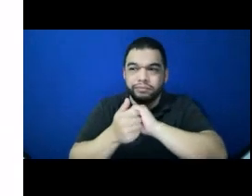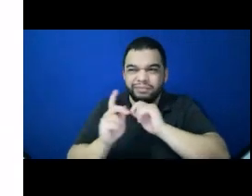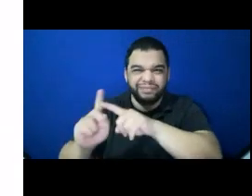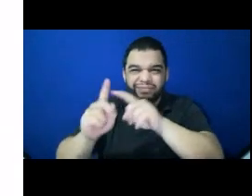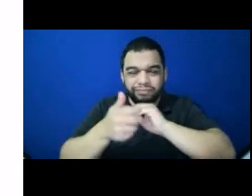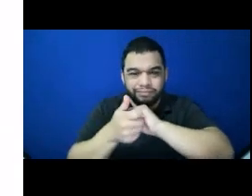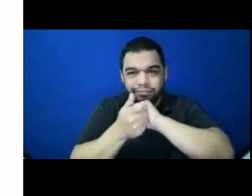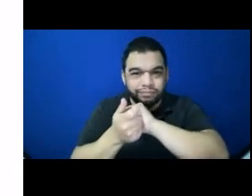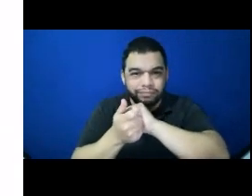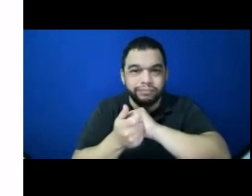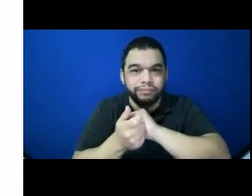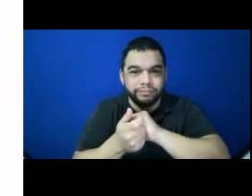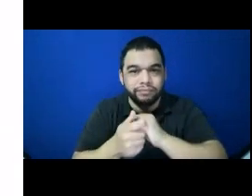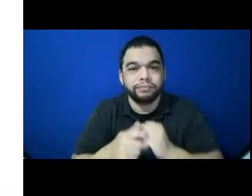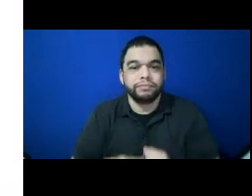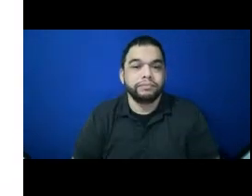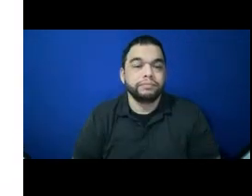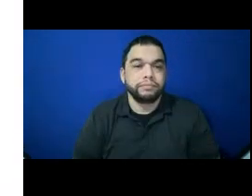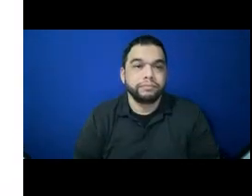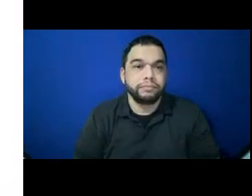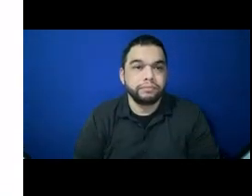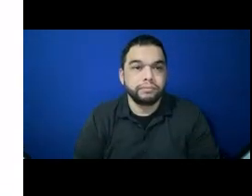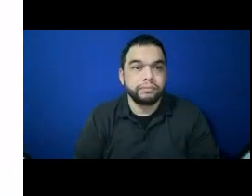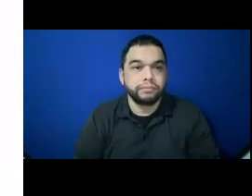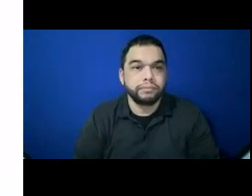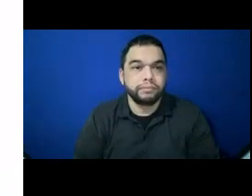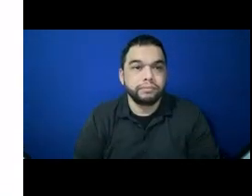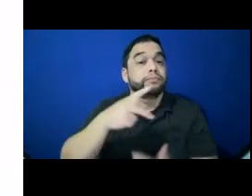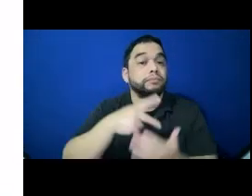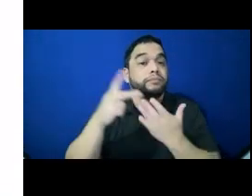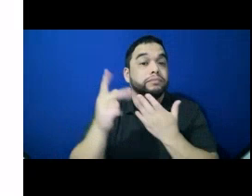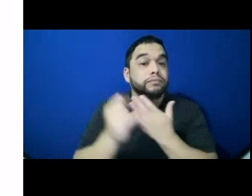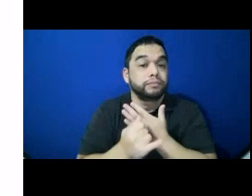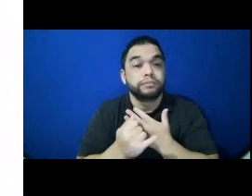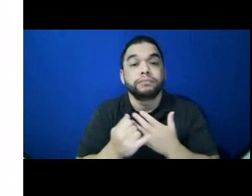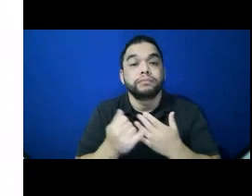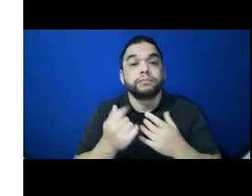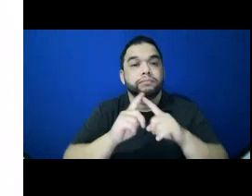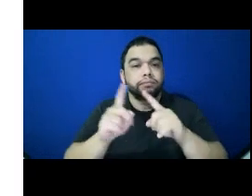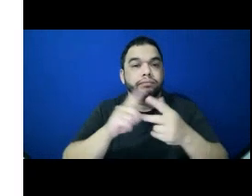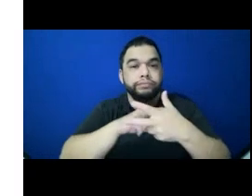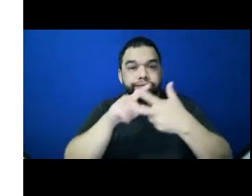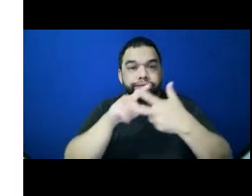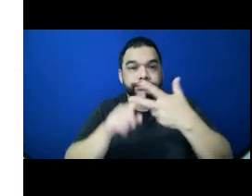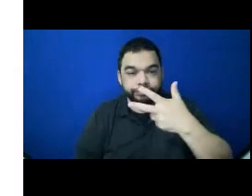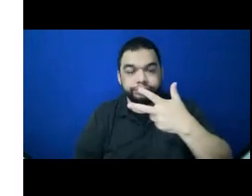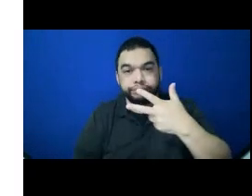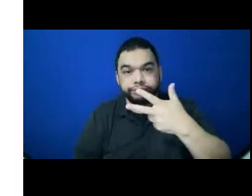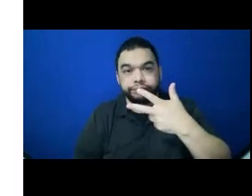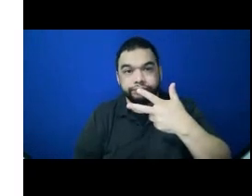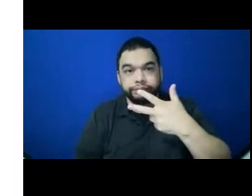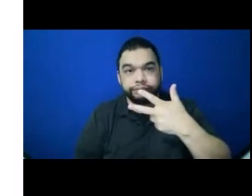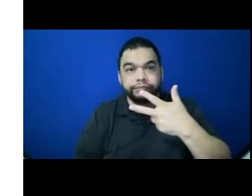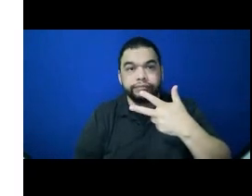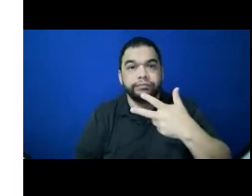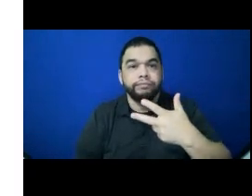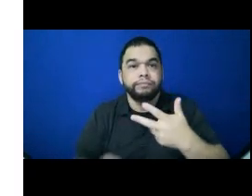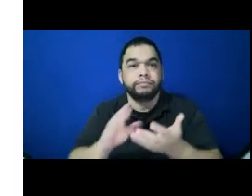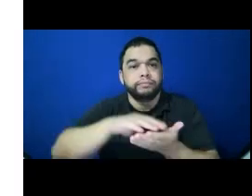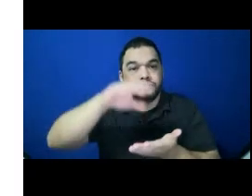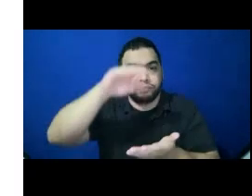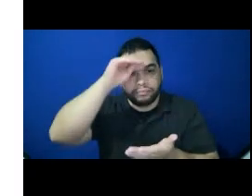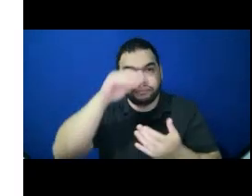So the Climate Smart Caribbean project has 3 different components, which we call learning, action, and